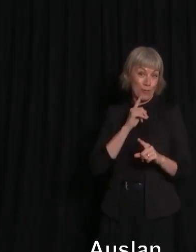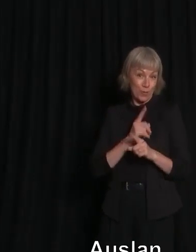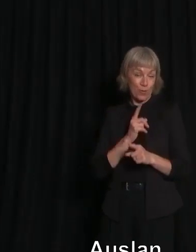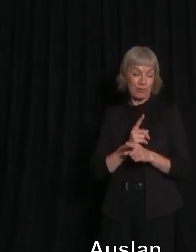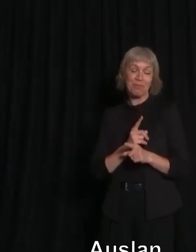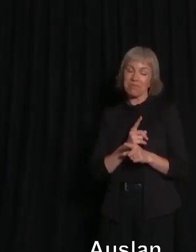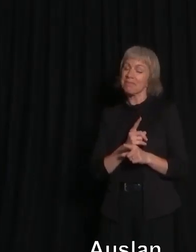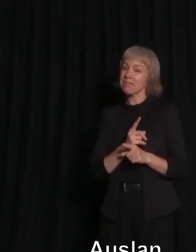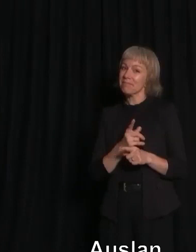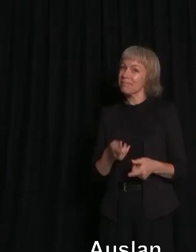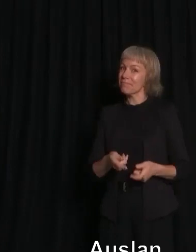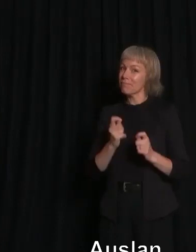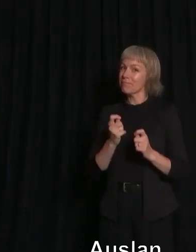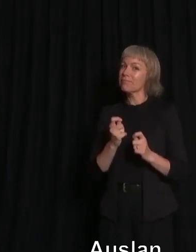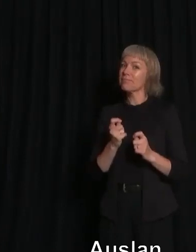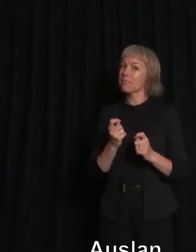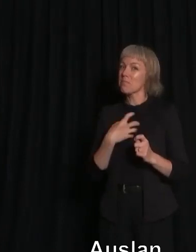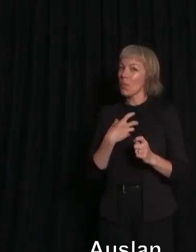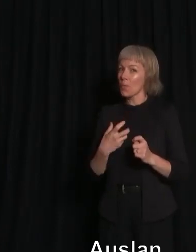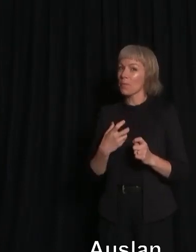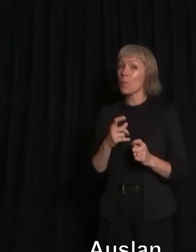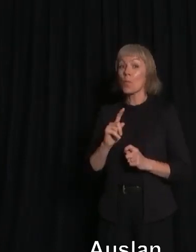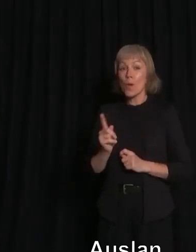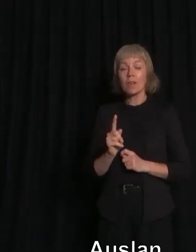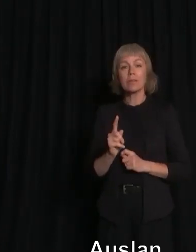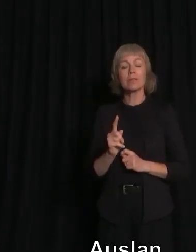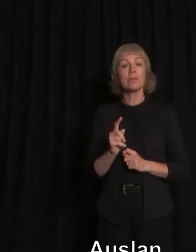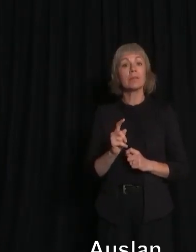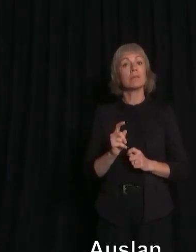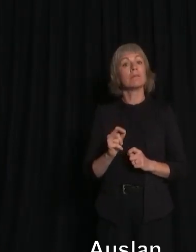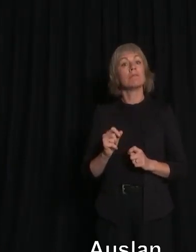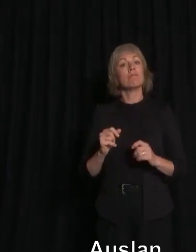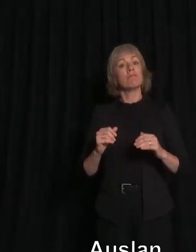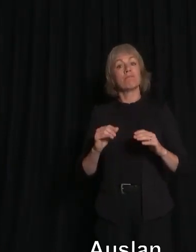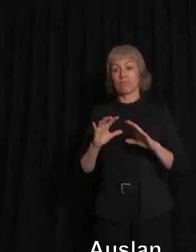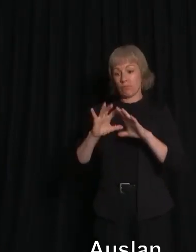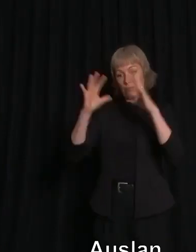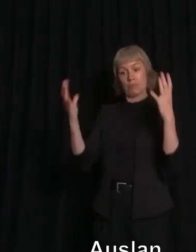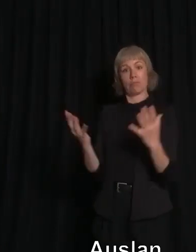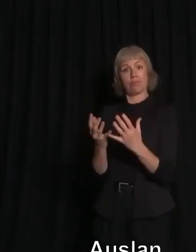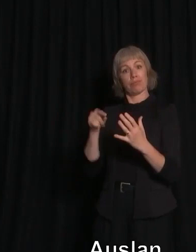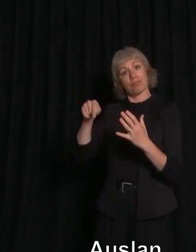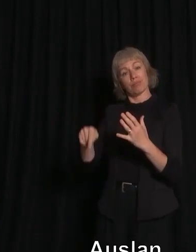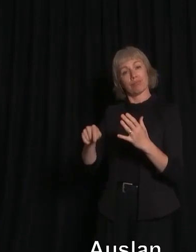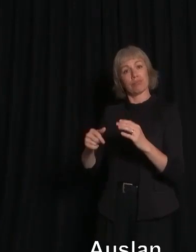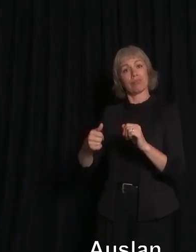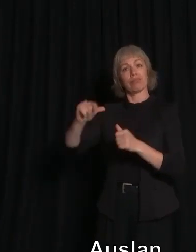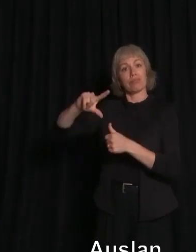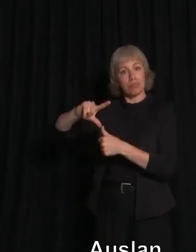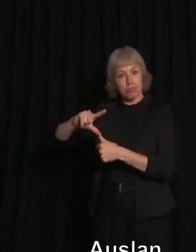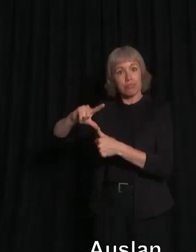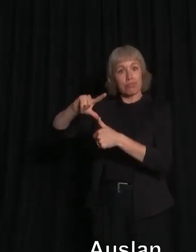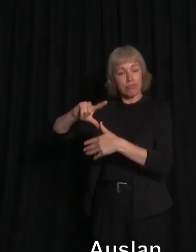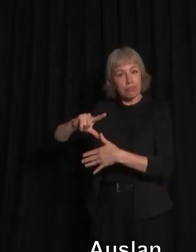closing, I do want to highlight that there are many knowledges in the Global South that we must meet, that we